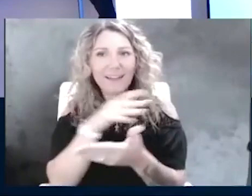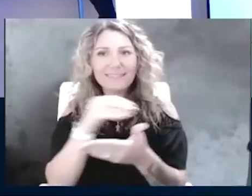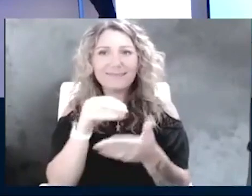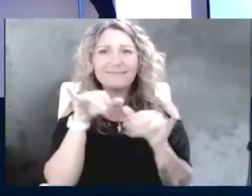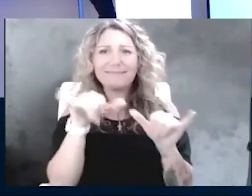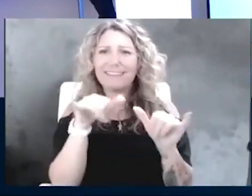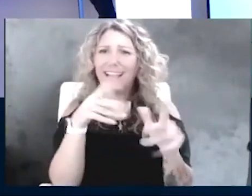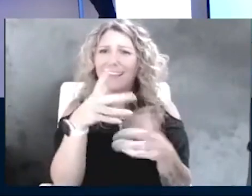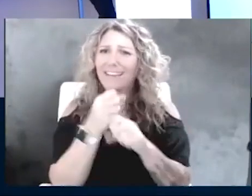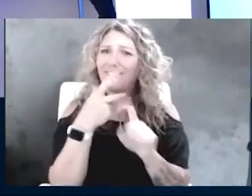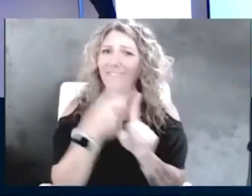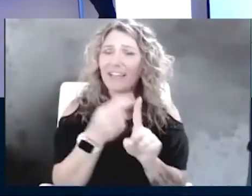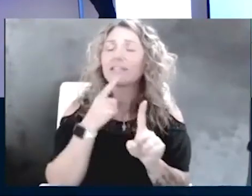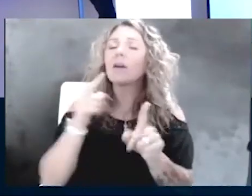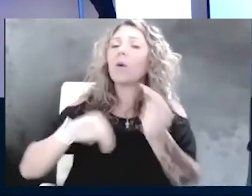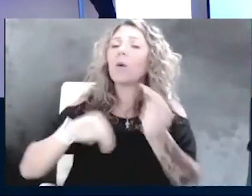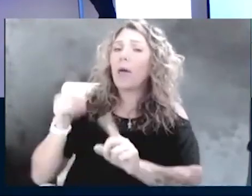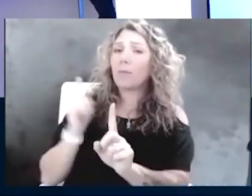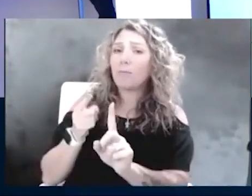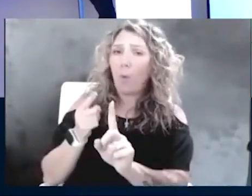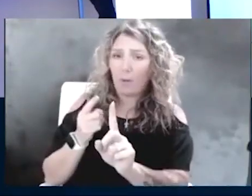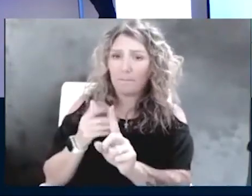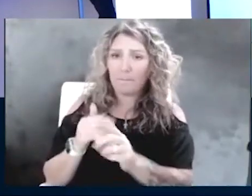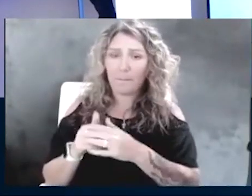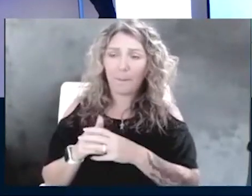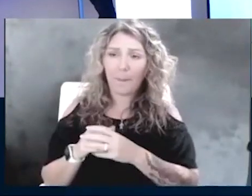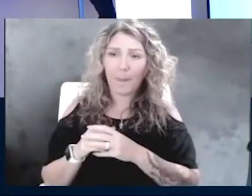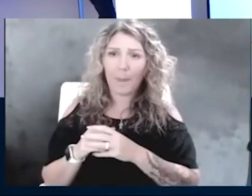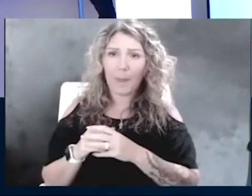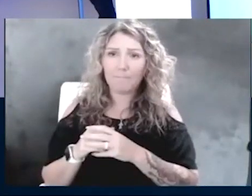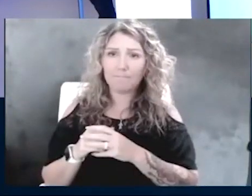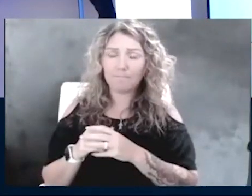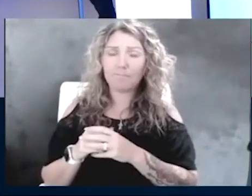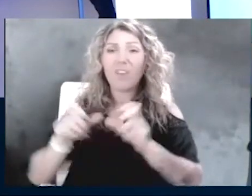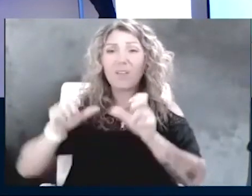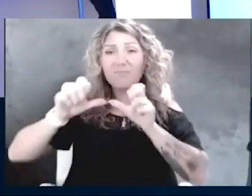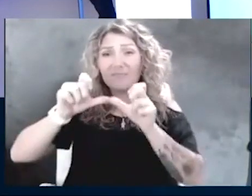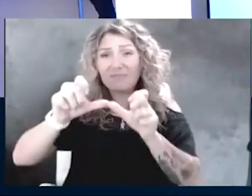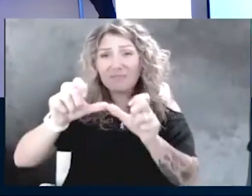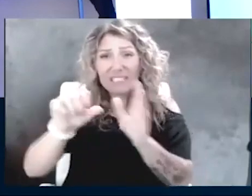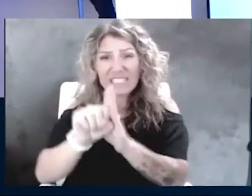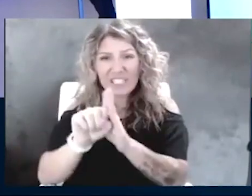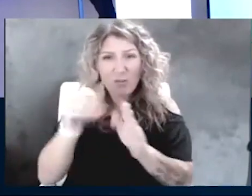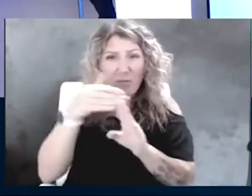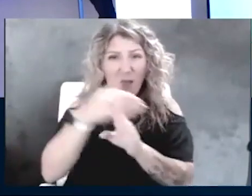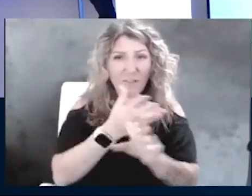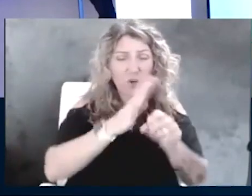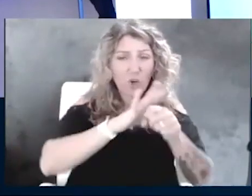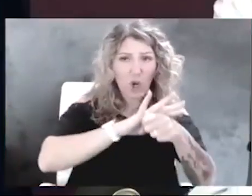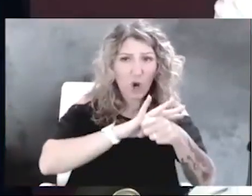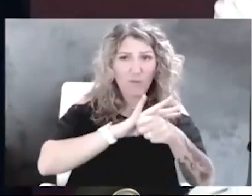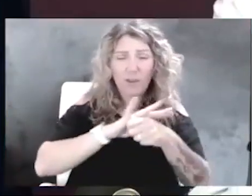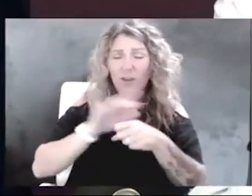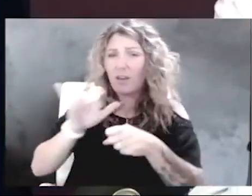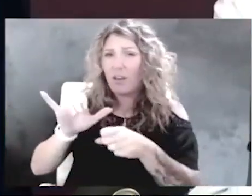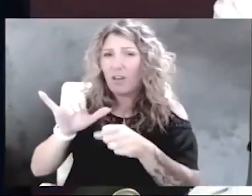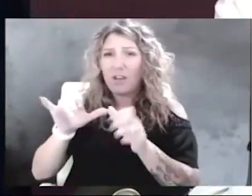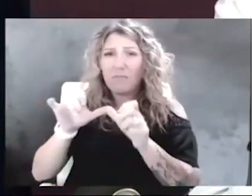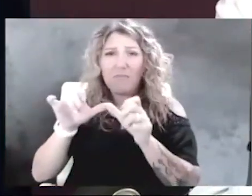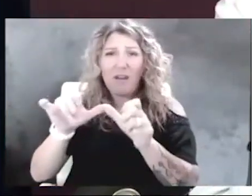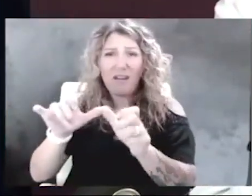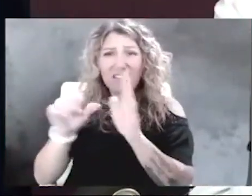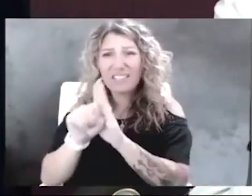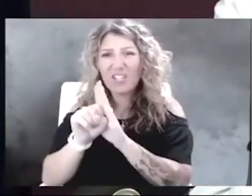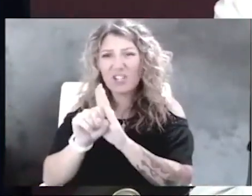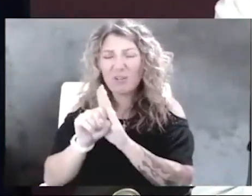too, guys. Long haul syndrome is terrible, and between a quarter and a half of